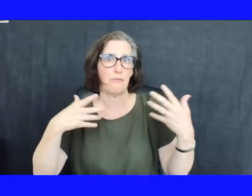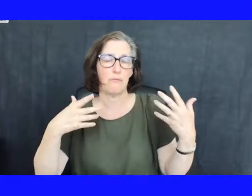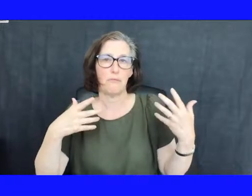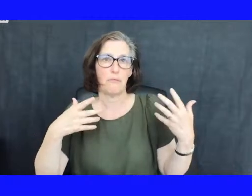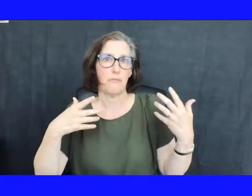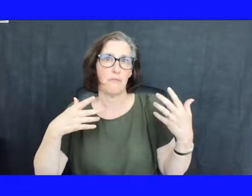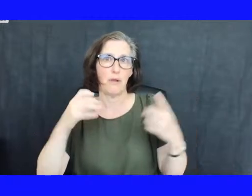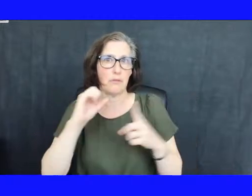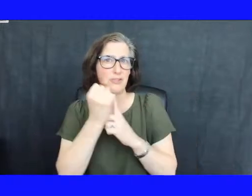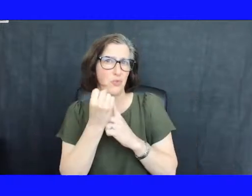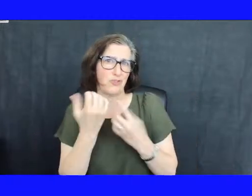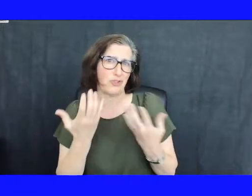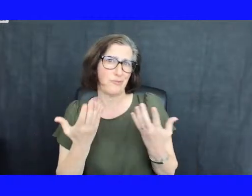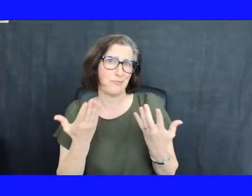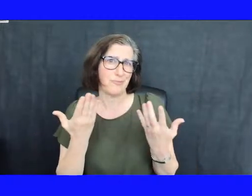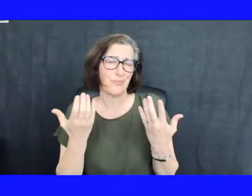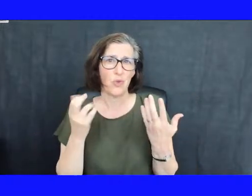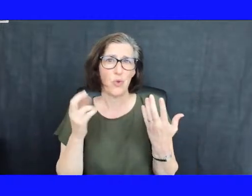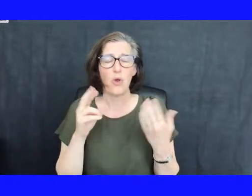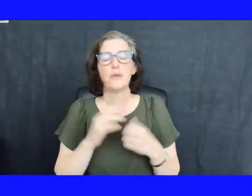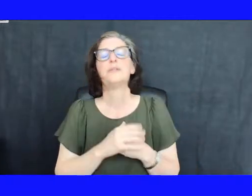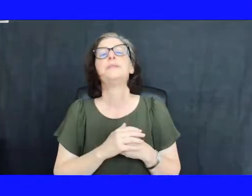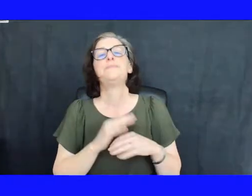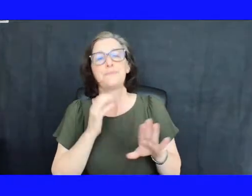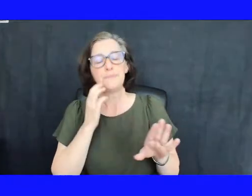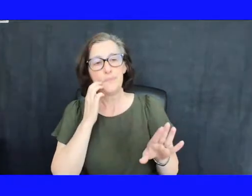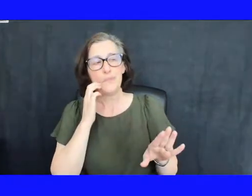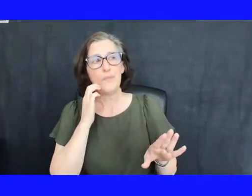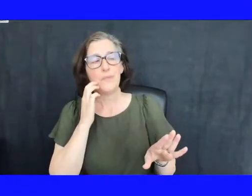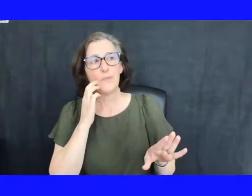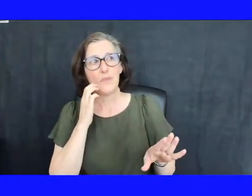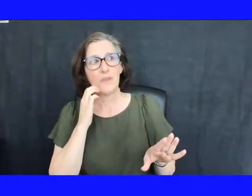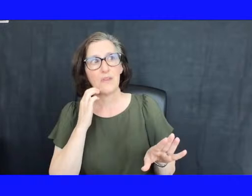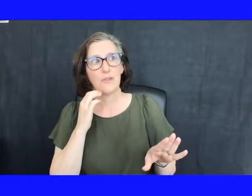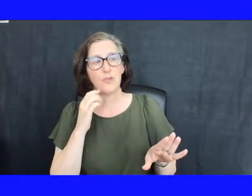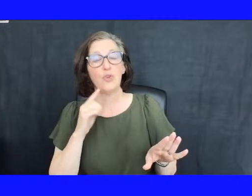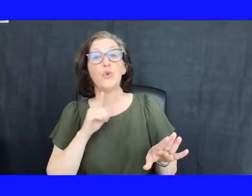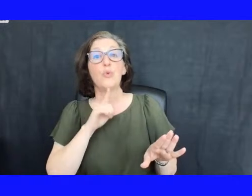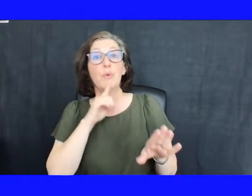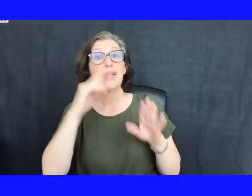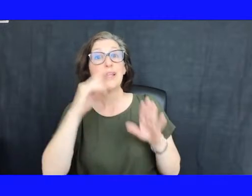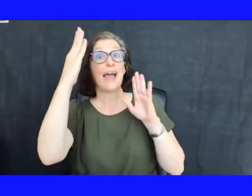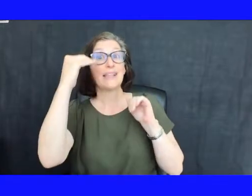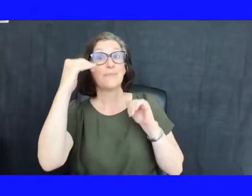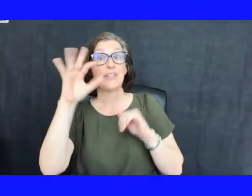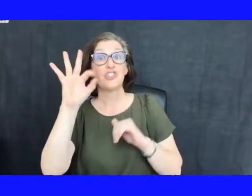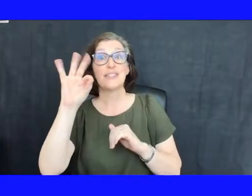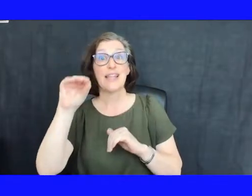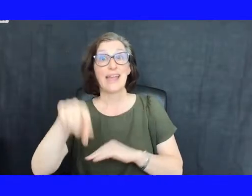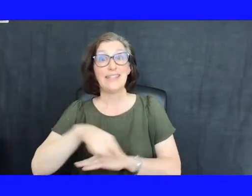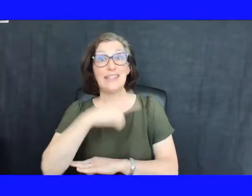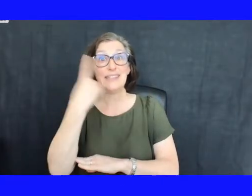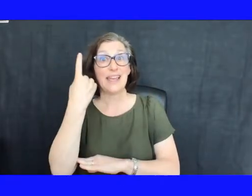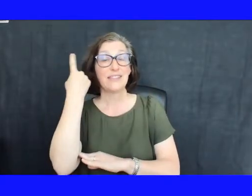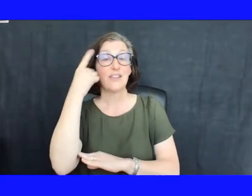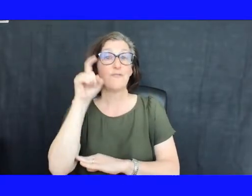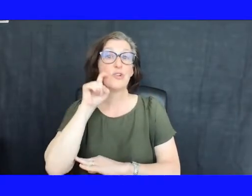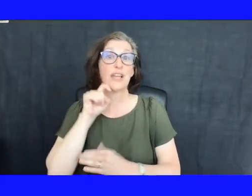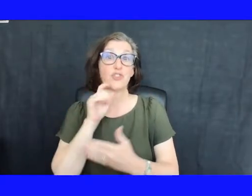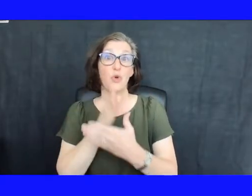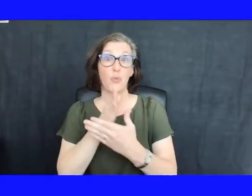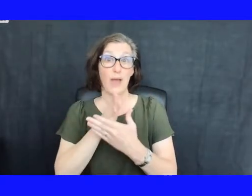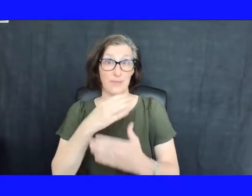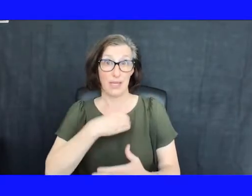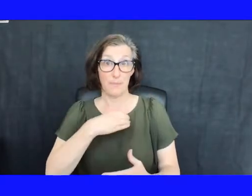hasn't been closed in the gateway. And we are currently working on that to review it and actually close out those